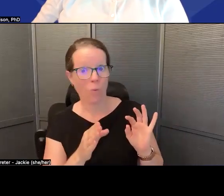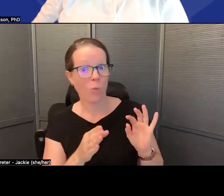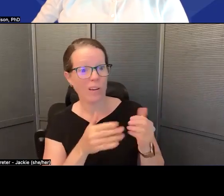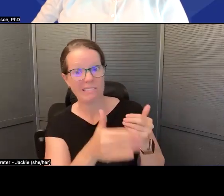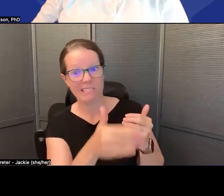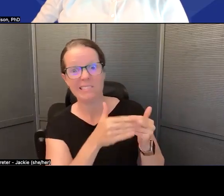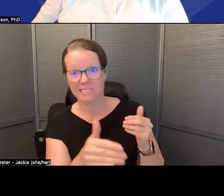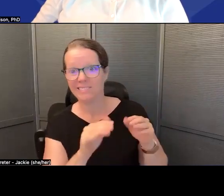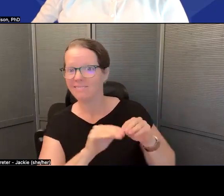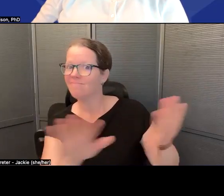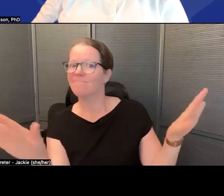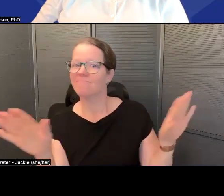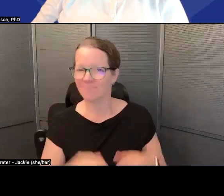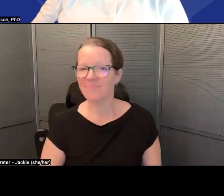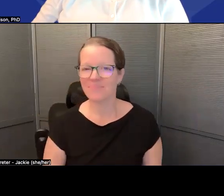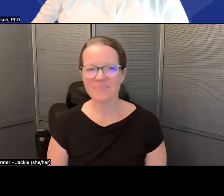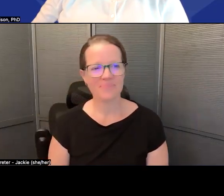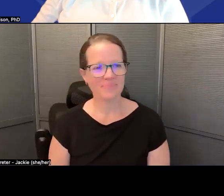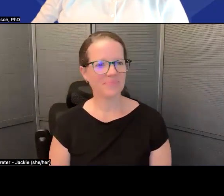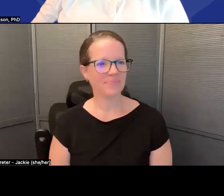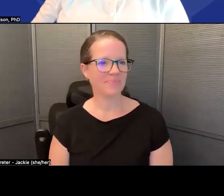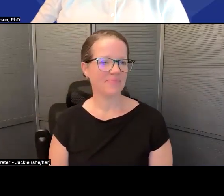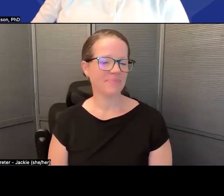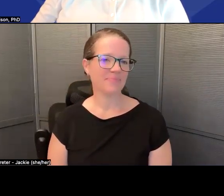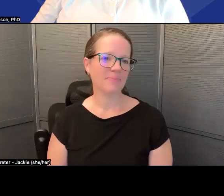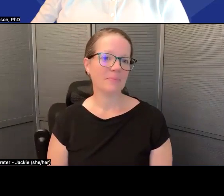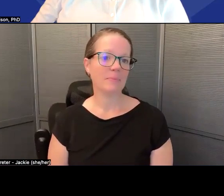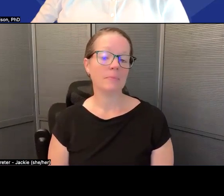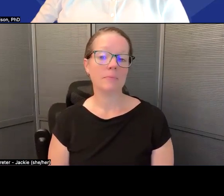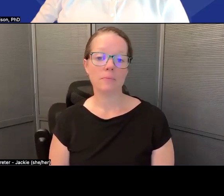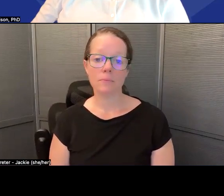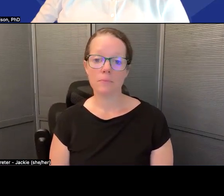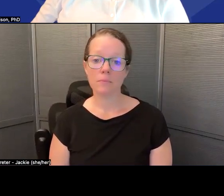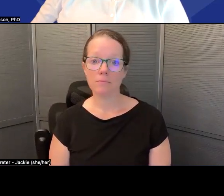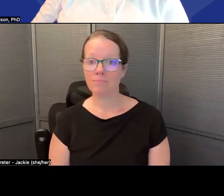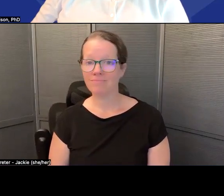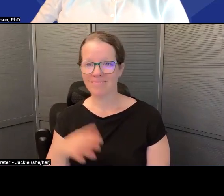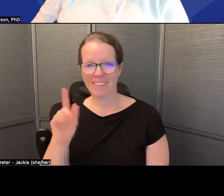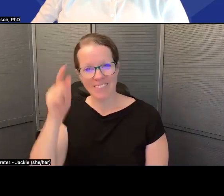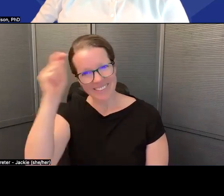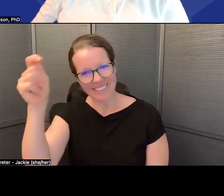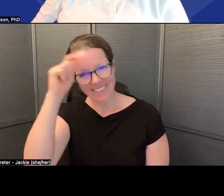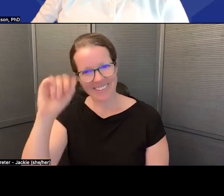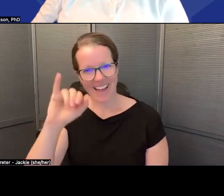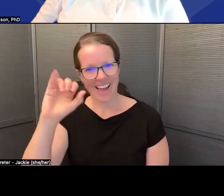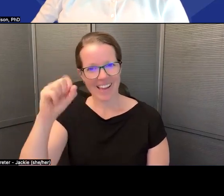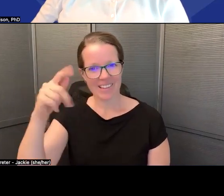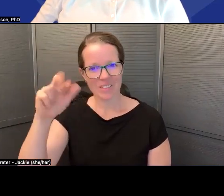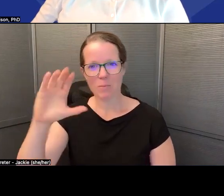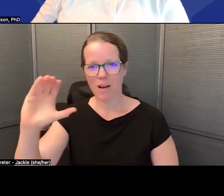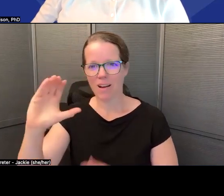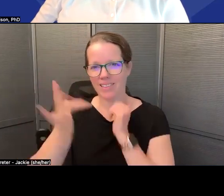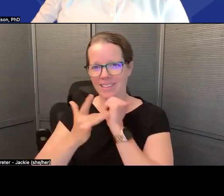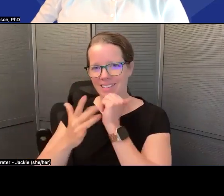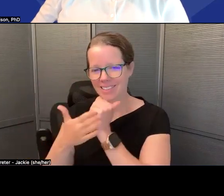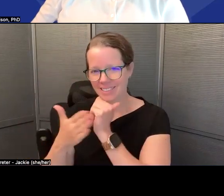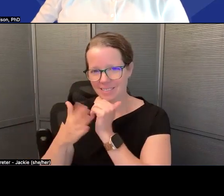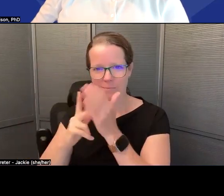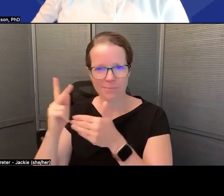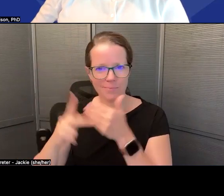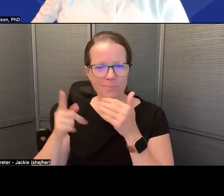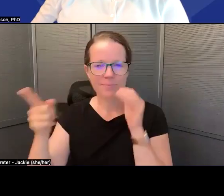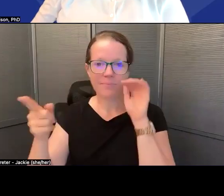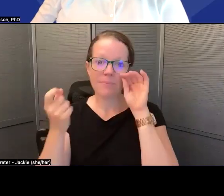months. Next slide. Just a shout out to the iSPARC Technical Assistance Program. We are